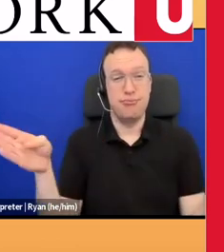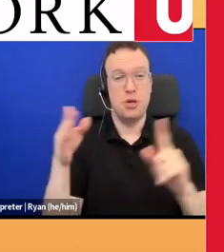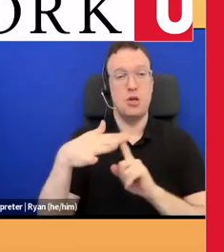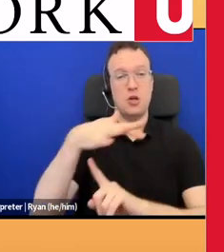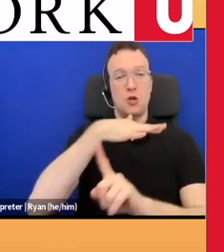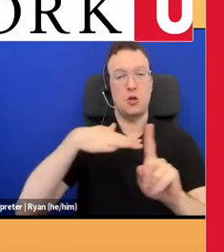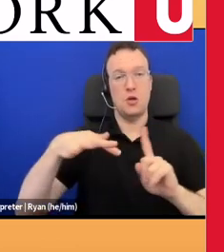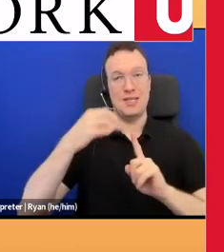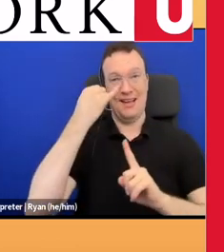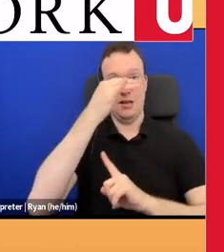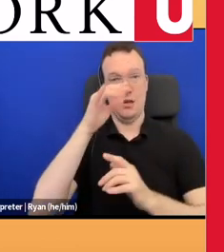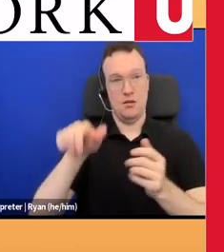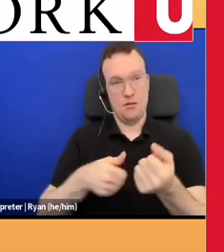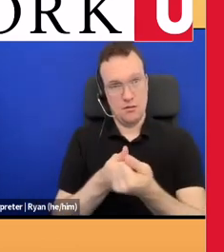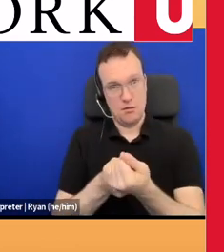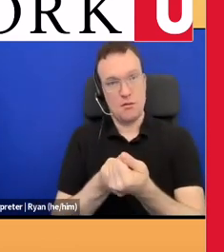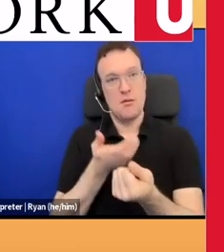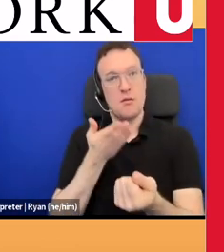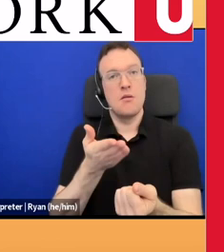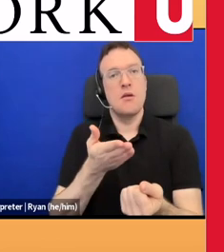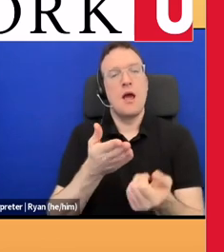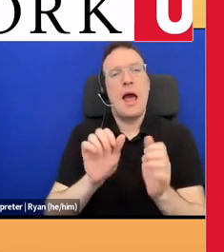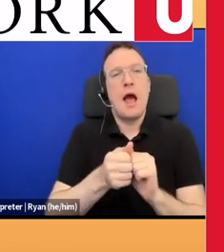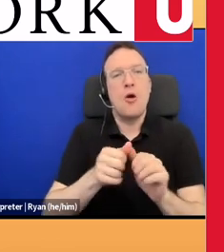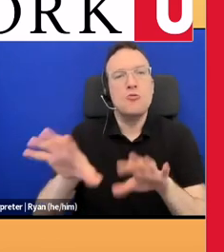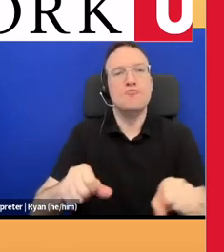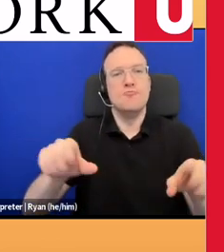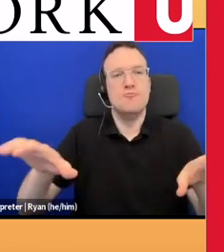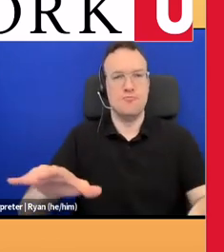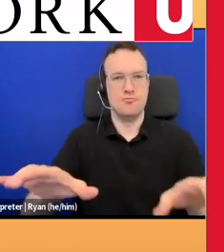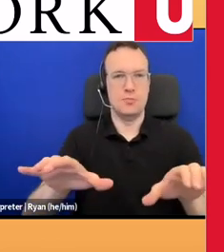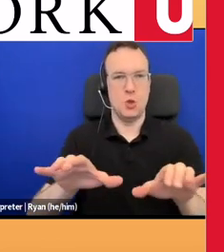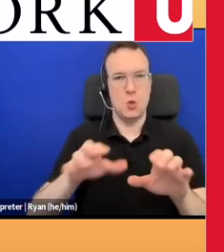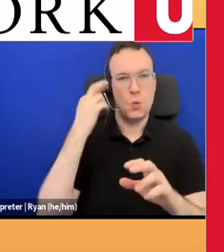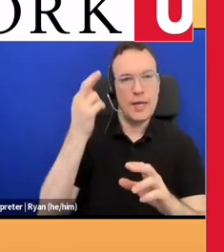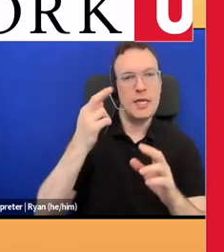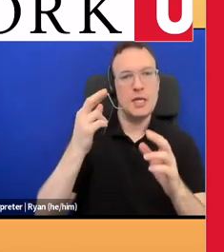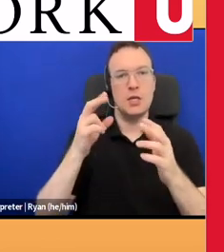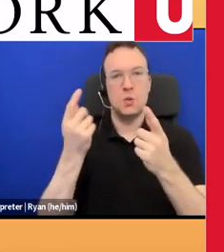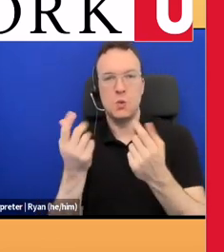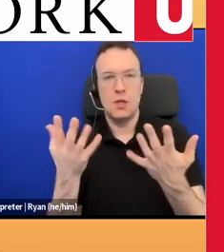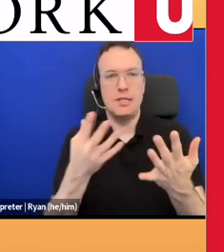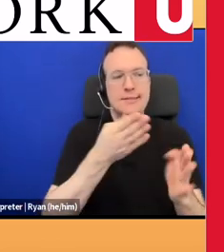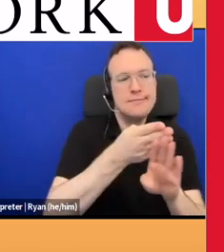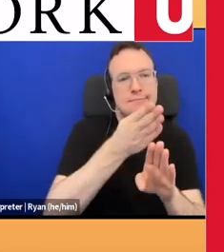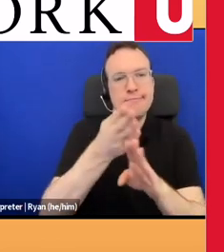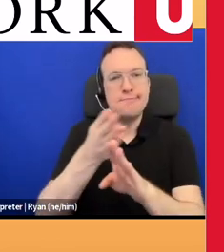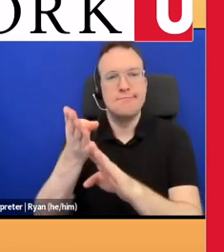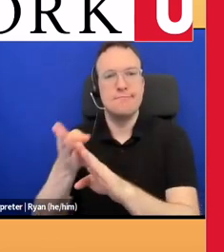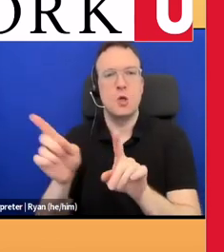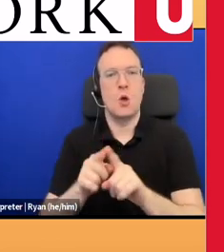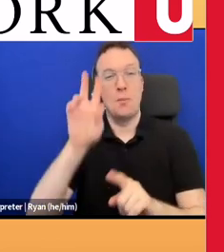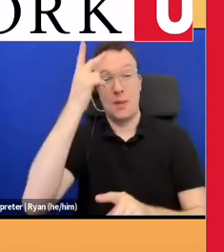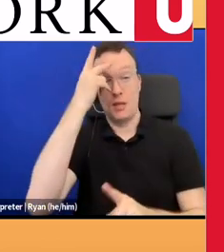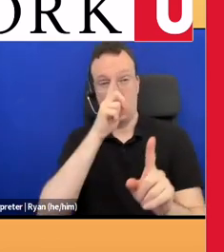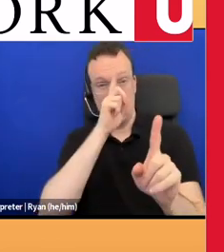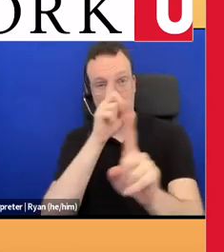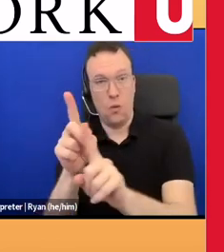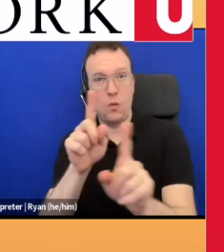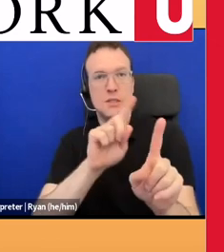of solidarity is mobilized in different ways for different purposes and to accomplish different political aims.